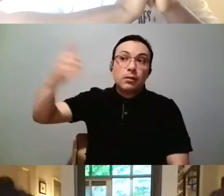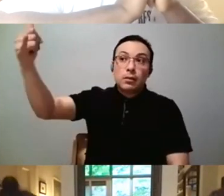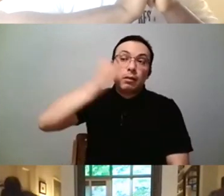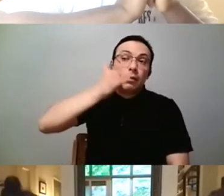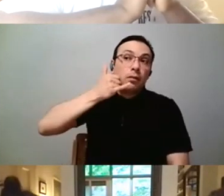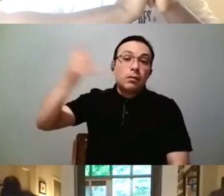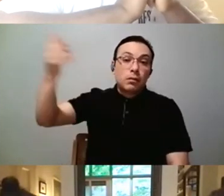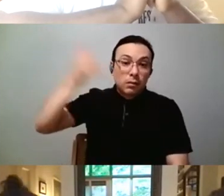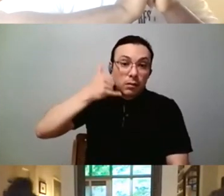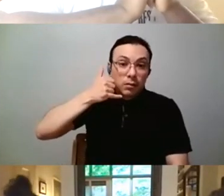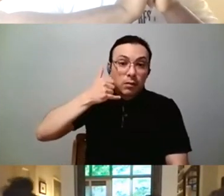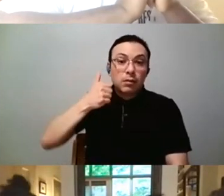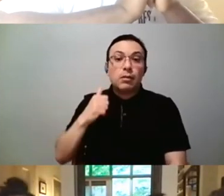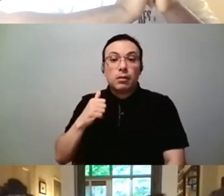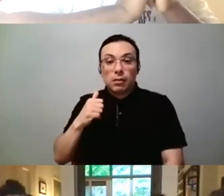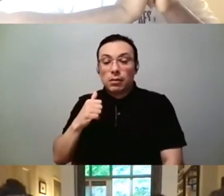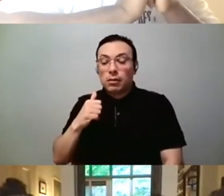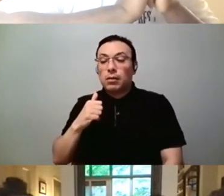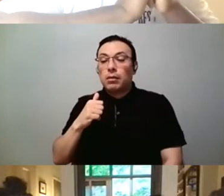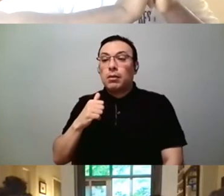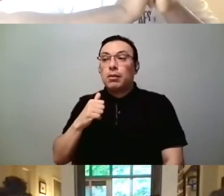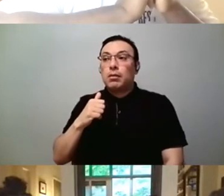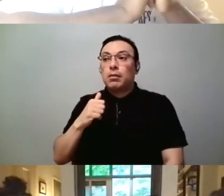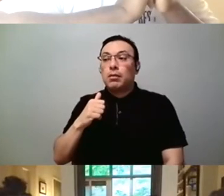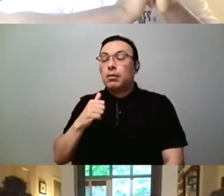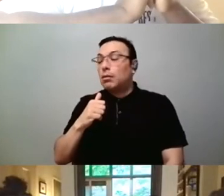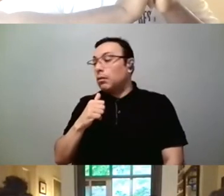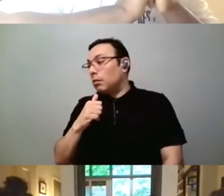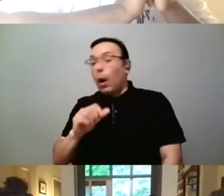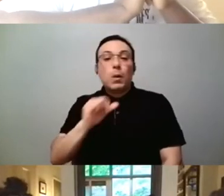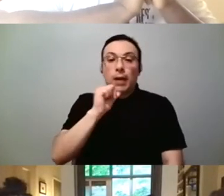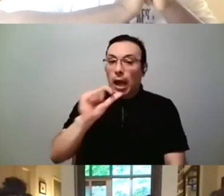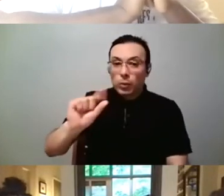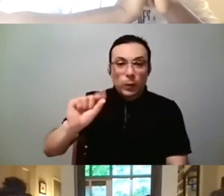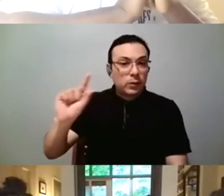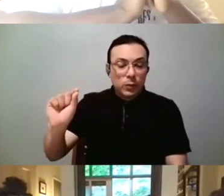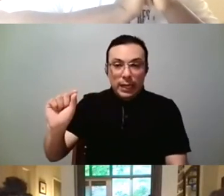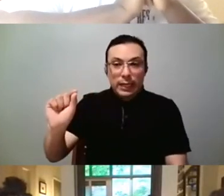except for 2020 because there was a rupture um